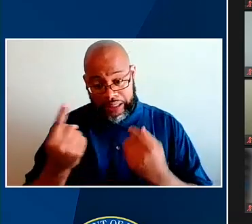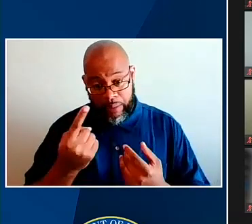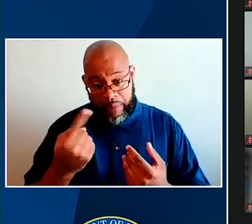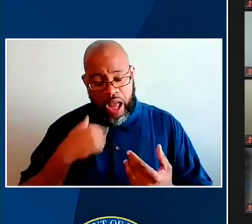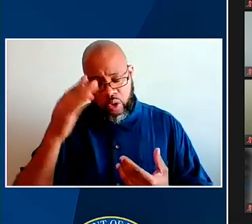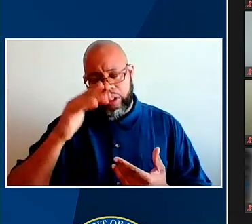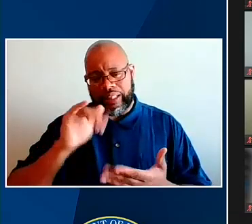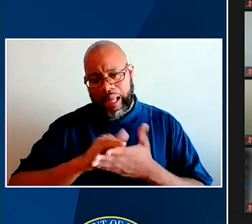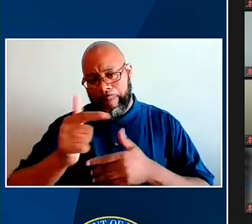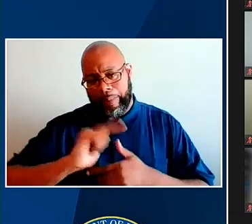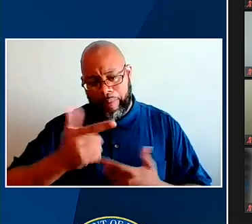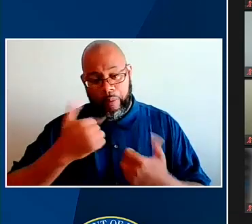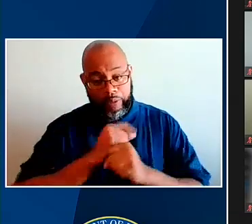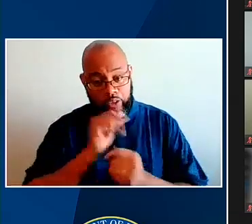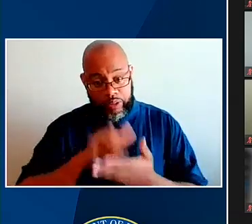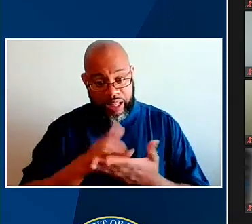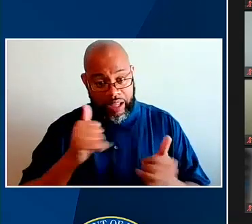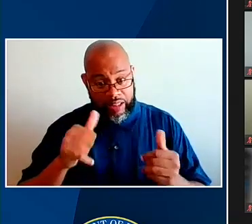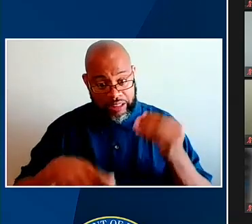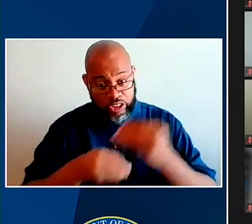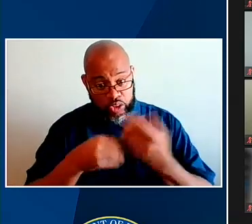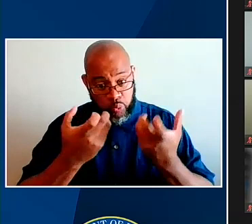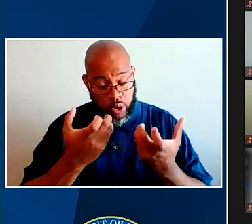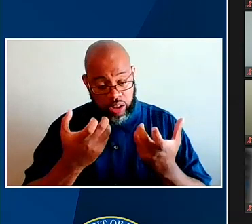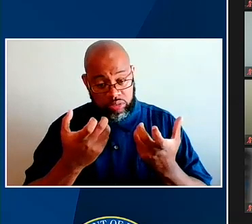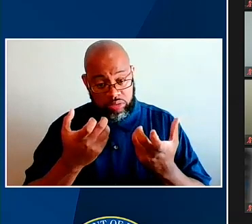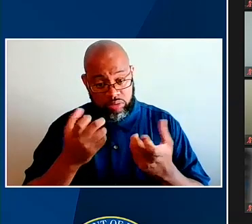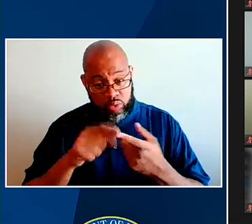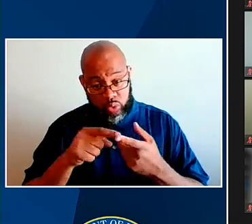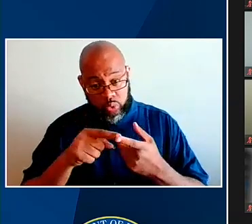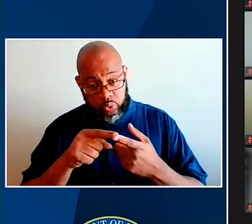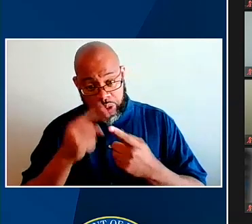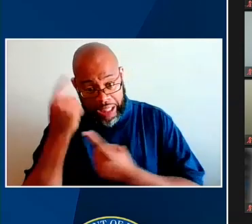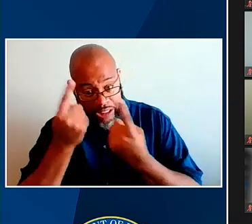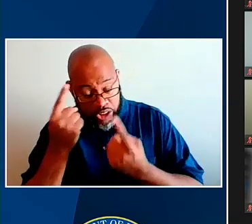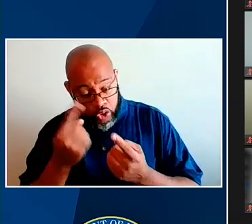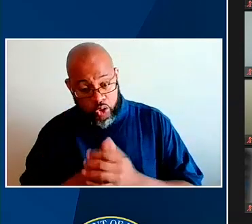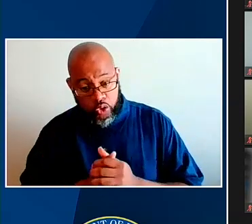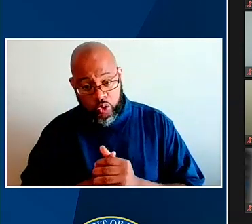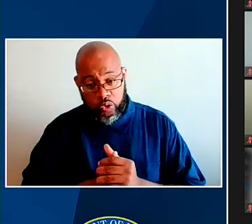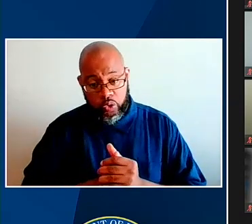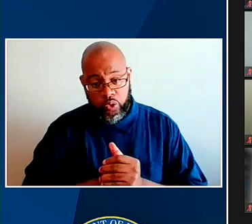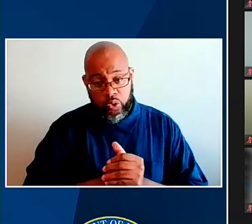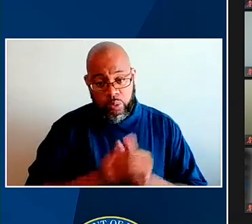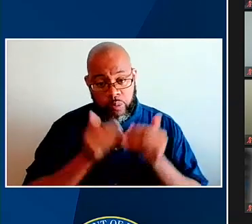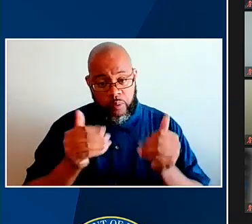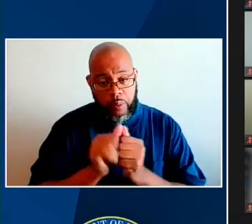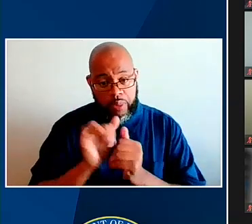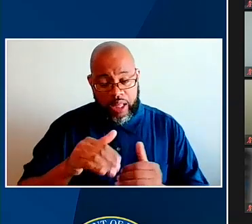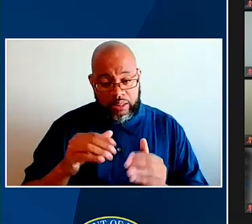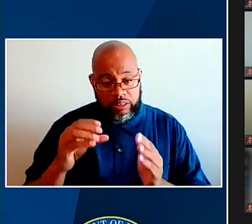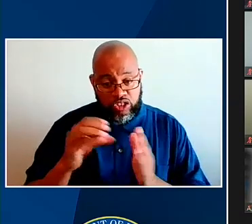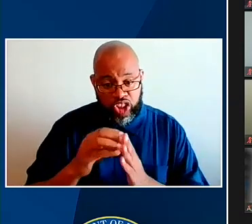forth. Did you want to make sure there's anything additional you wanted the committee to consider in moving forward on this section?